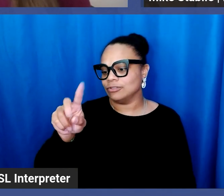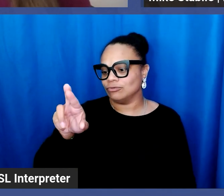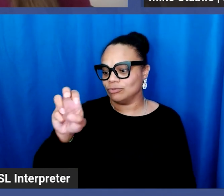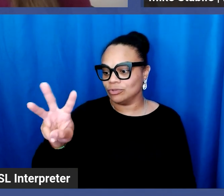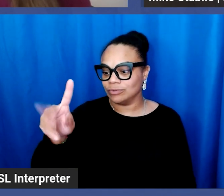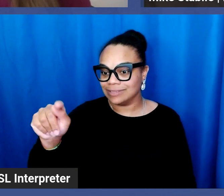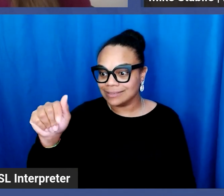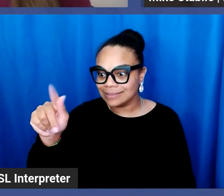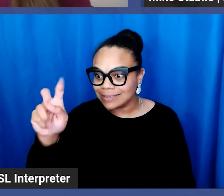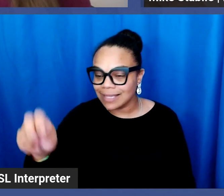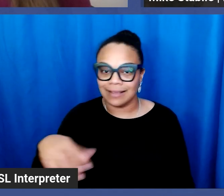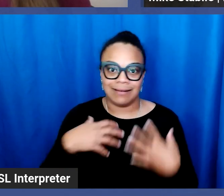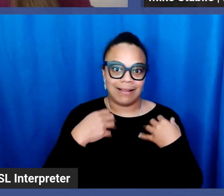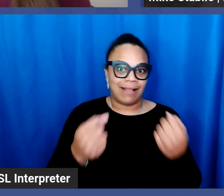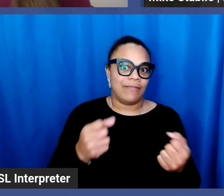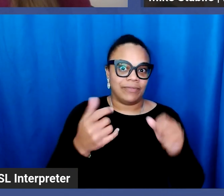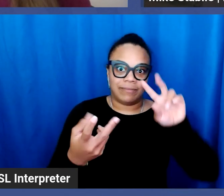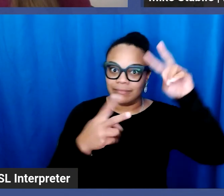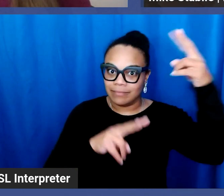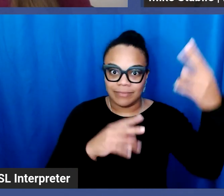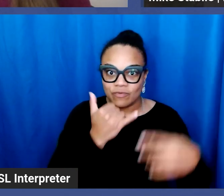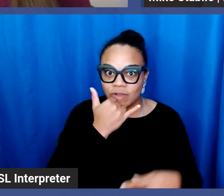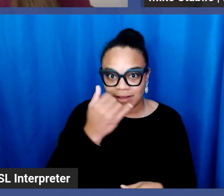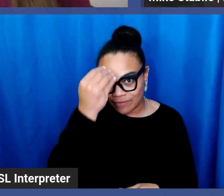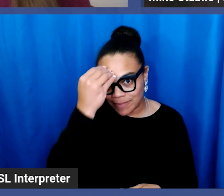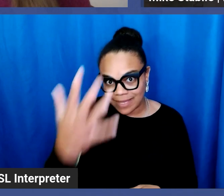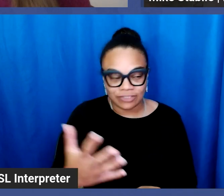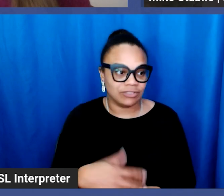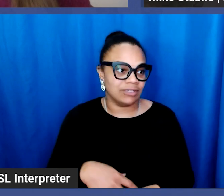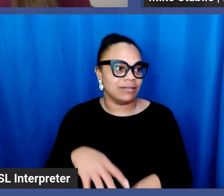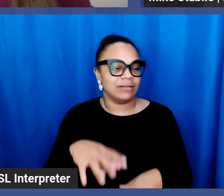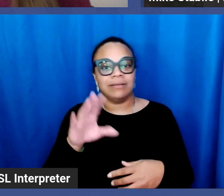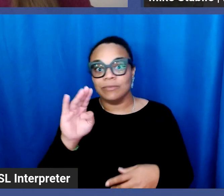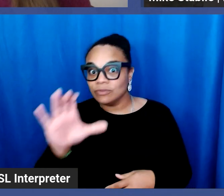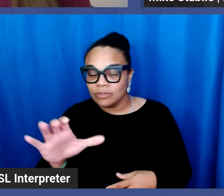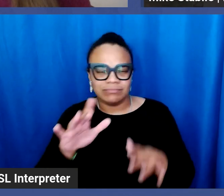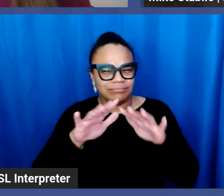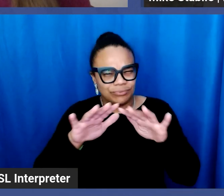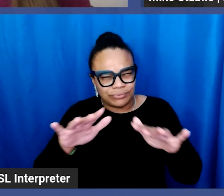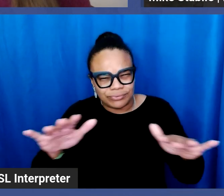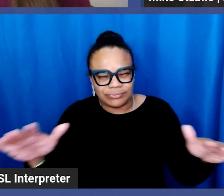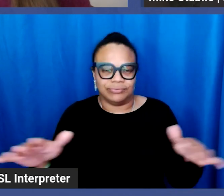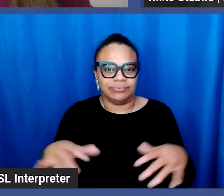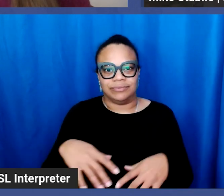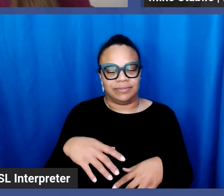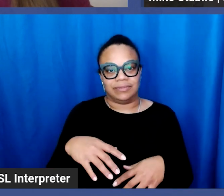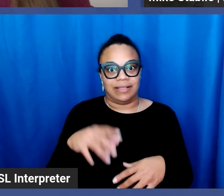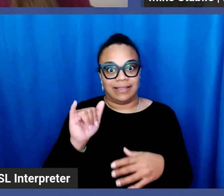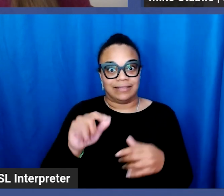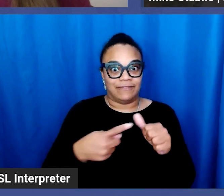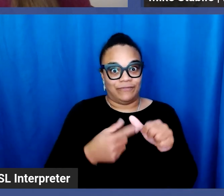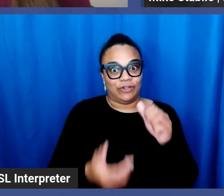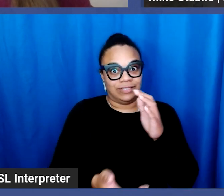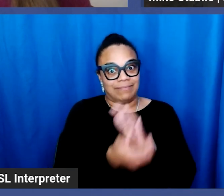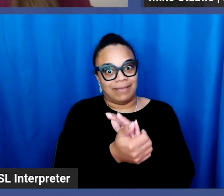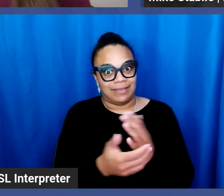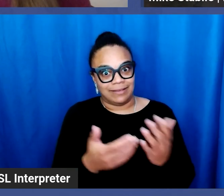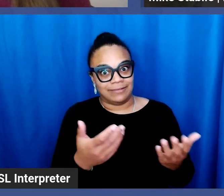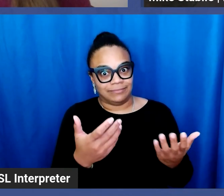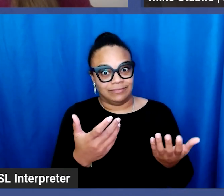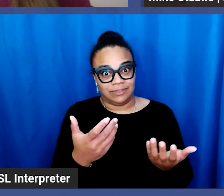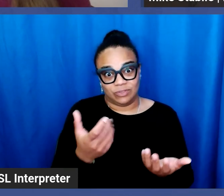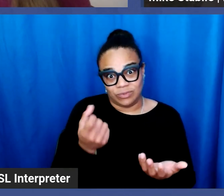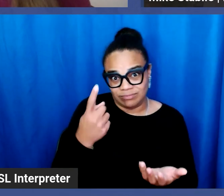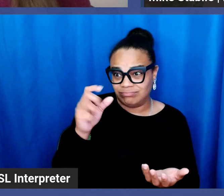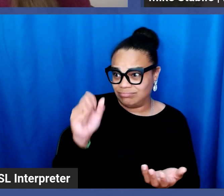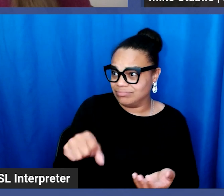misinformation to, contraception, right? There's this idea that it is wild and woolly, and that's what the First Amendment is, right? Books are wild and woolly. Information is